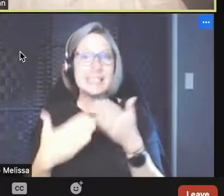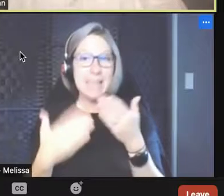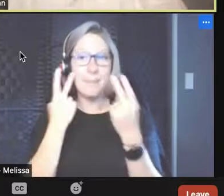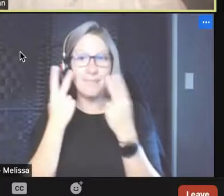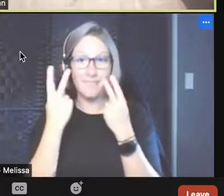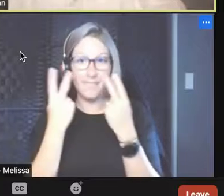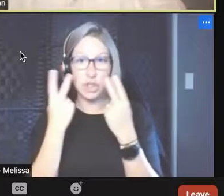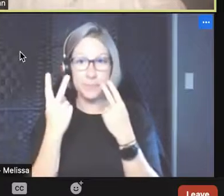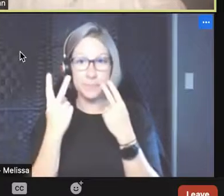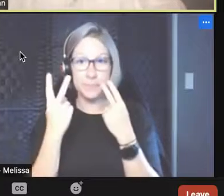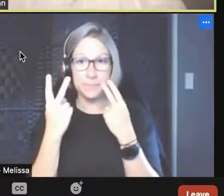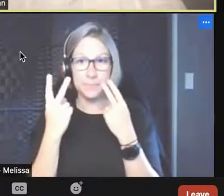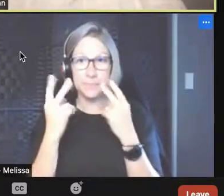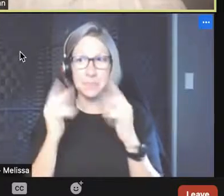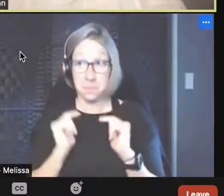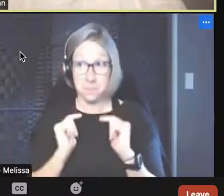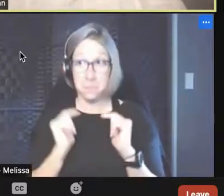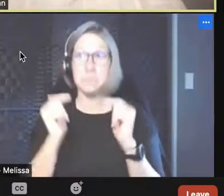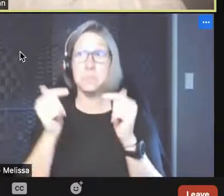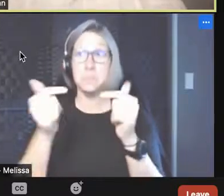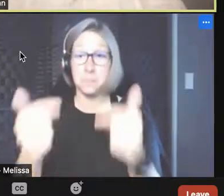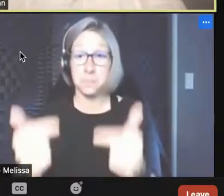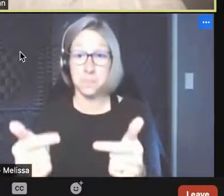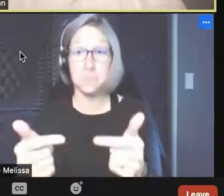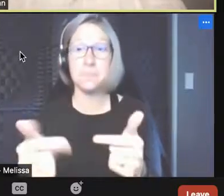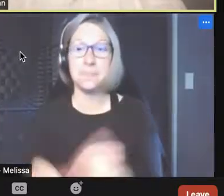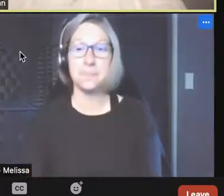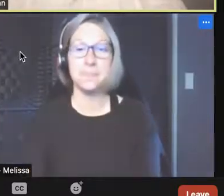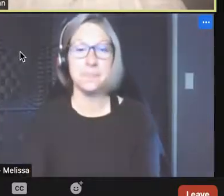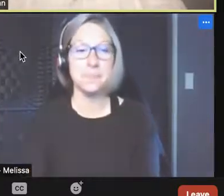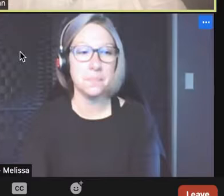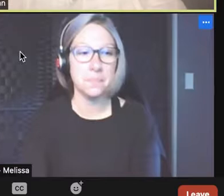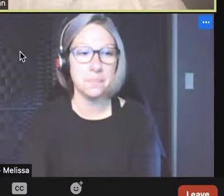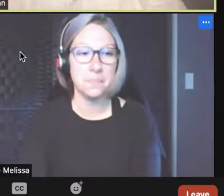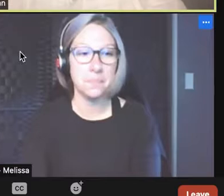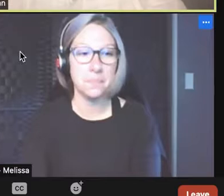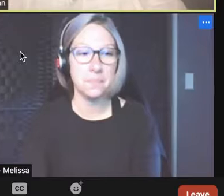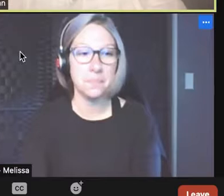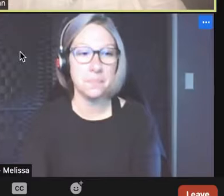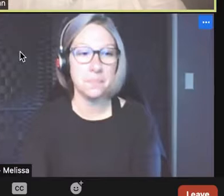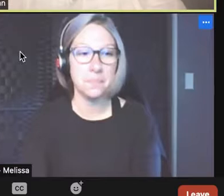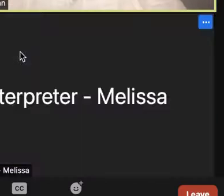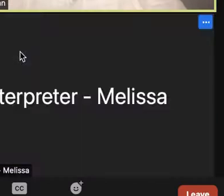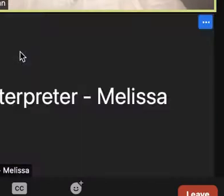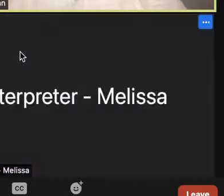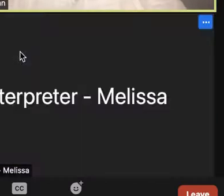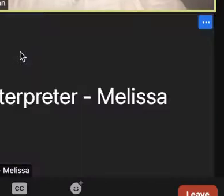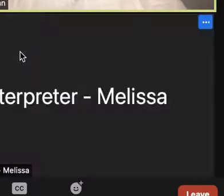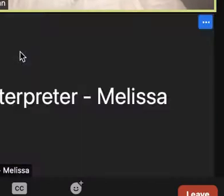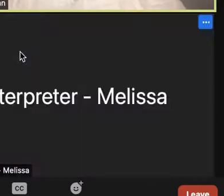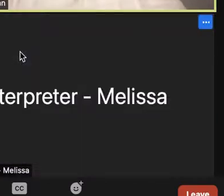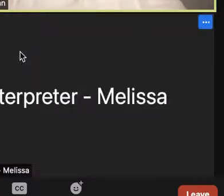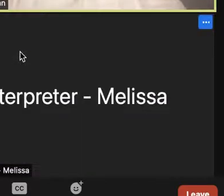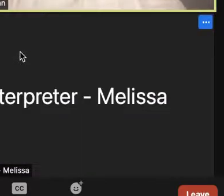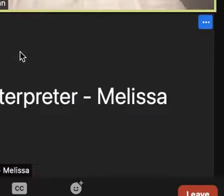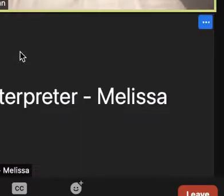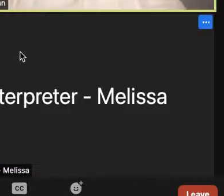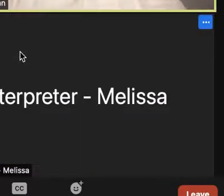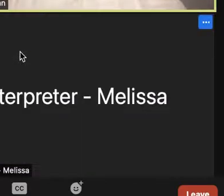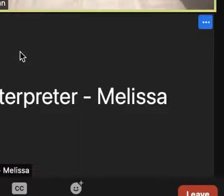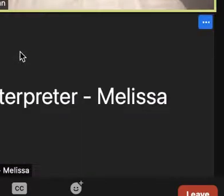that summer, one summer, her mom brought her to my house every day. Her mom watched my kids, babysat my kids while I taught her